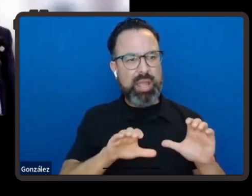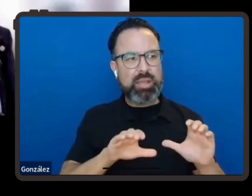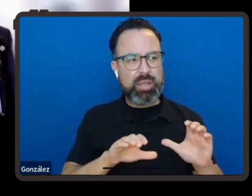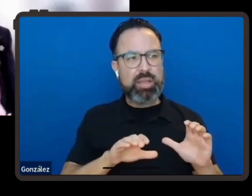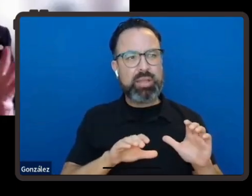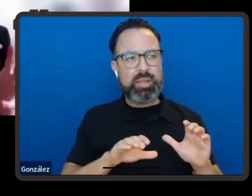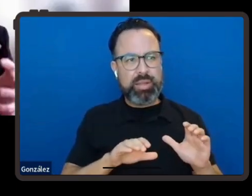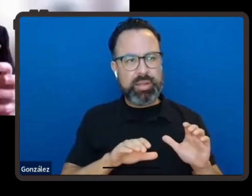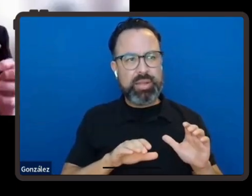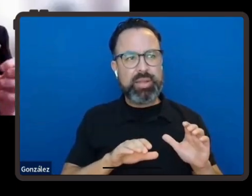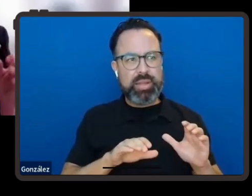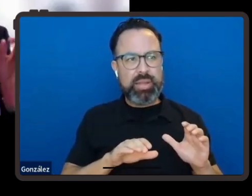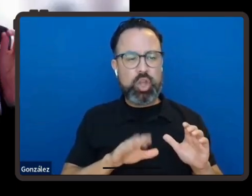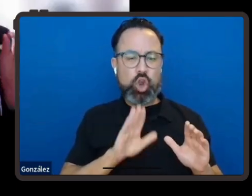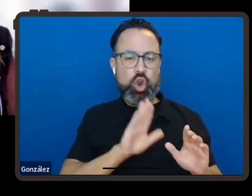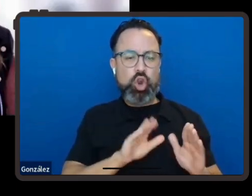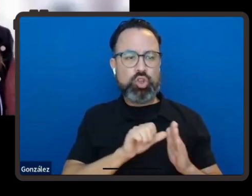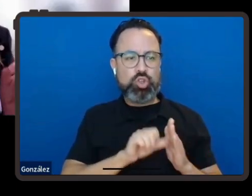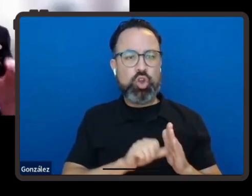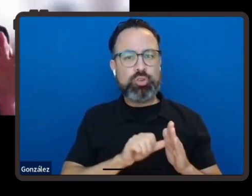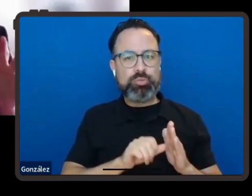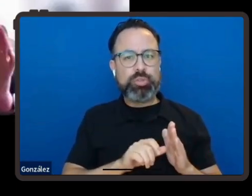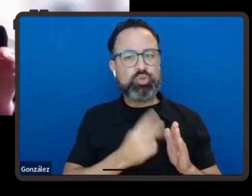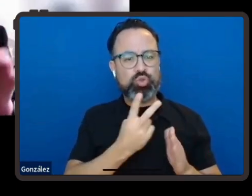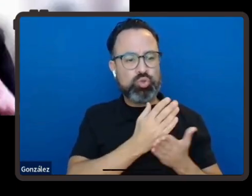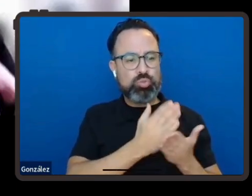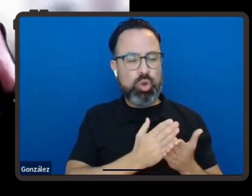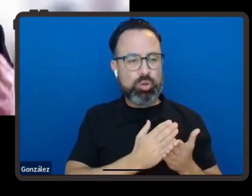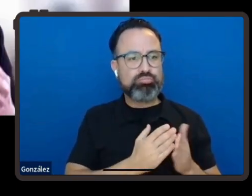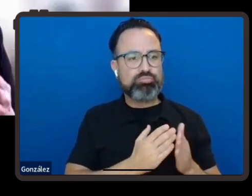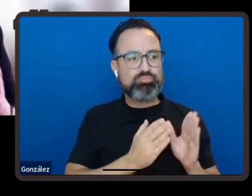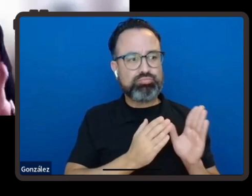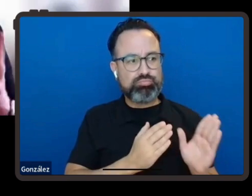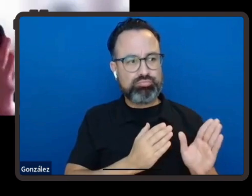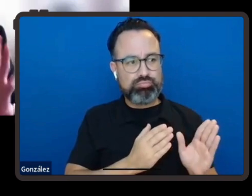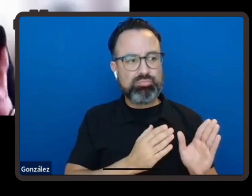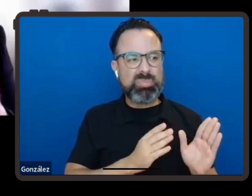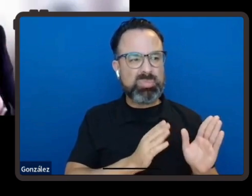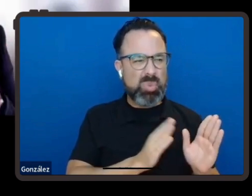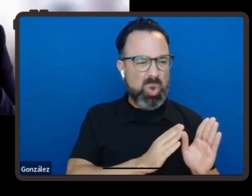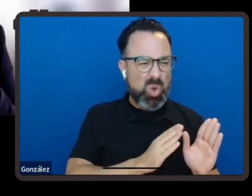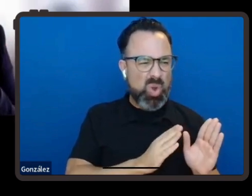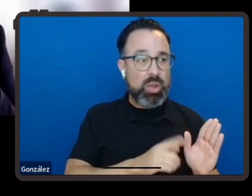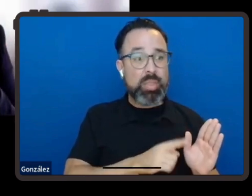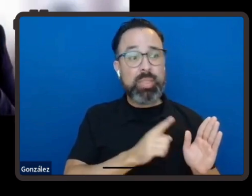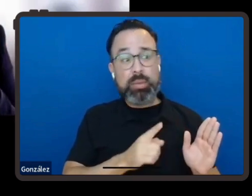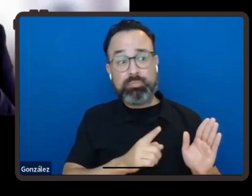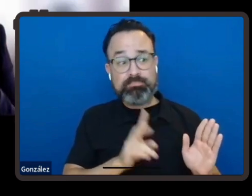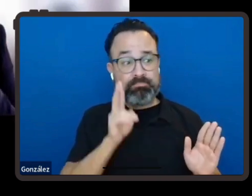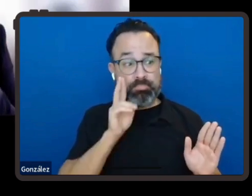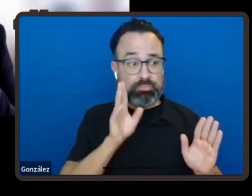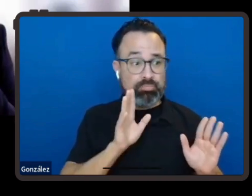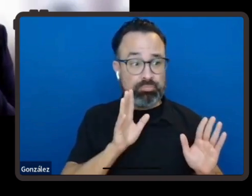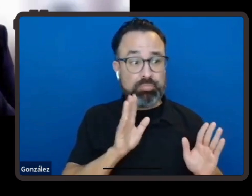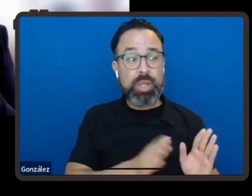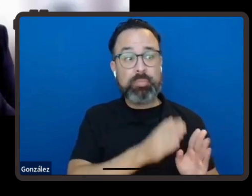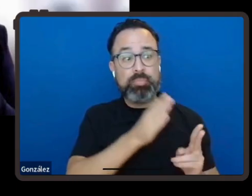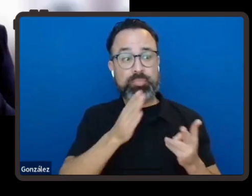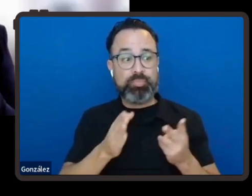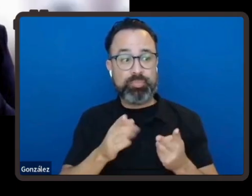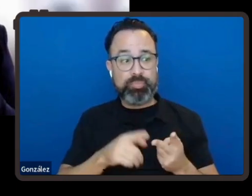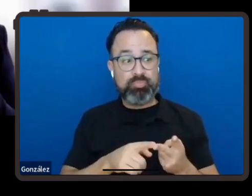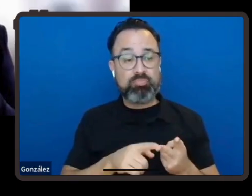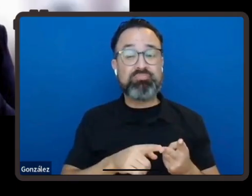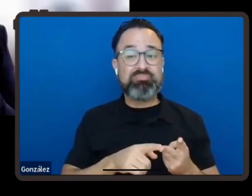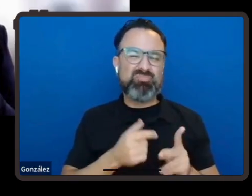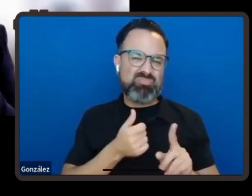in a 2-stage. They wanted to do something small, and then if they needed to do, and she had the 2 stages. She's very pleased